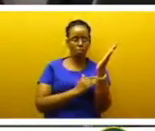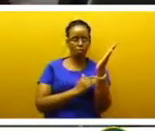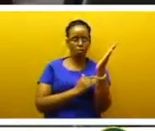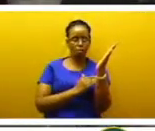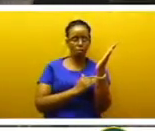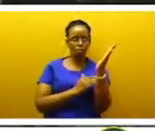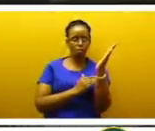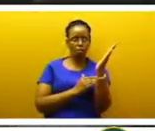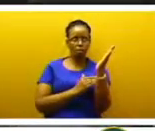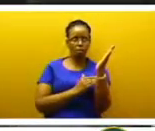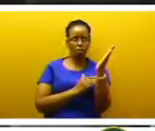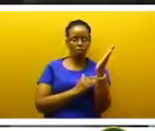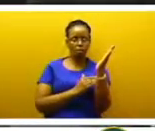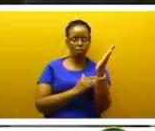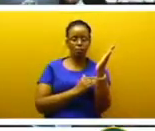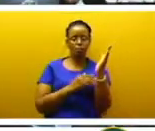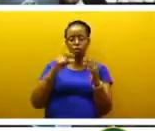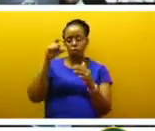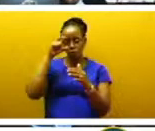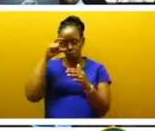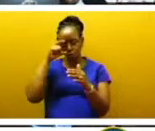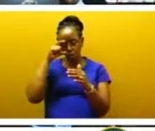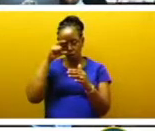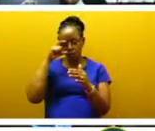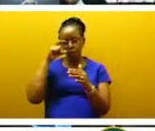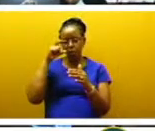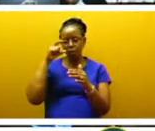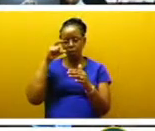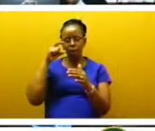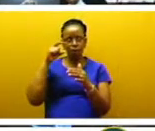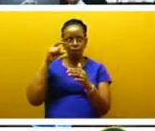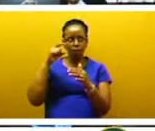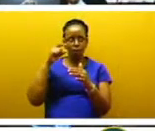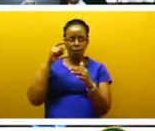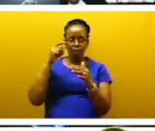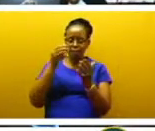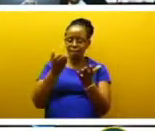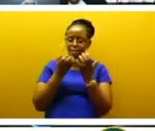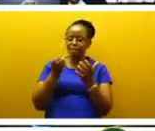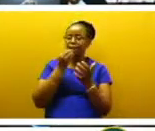my learned friend, Mr. Orengo, needs his lunch now. He's heckling.